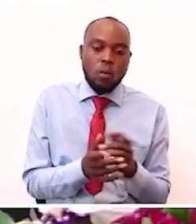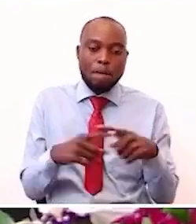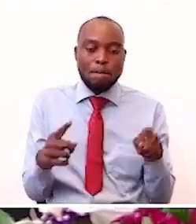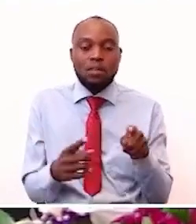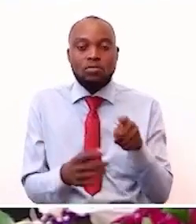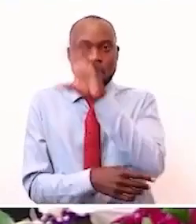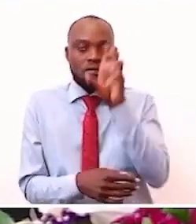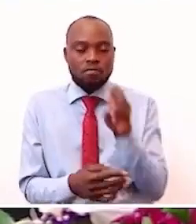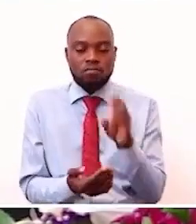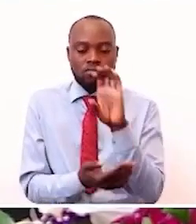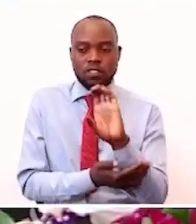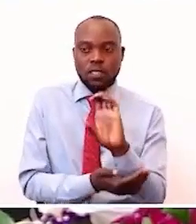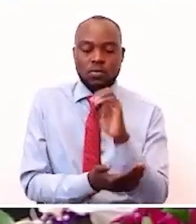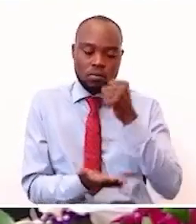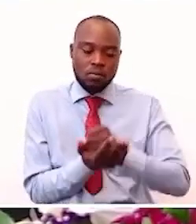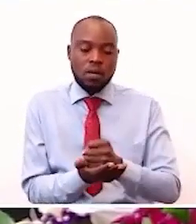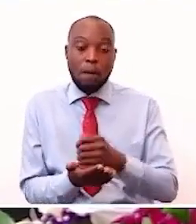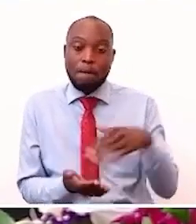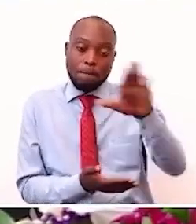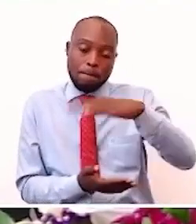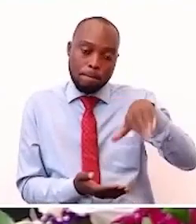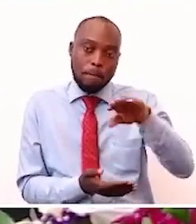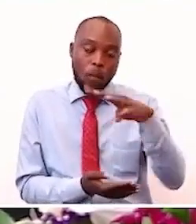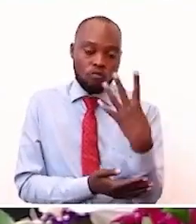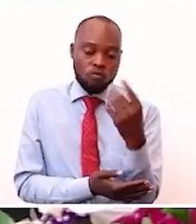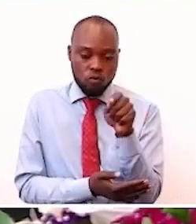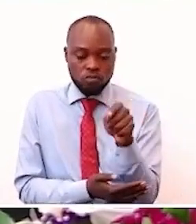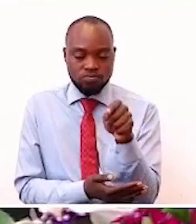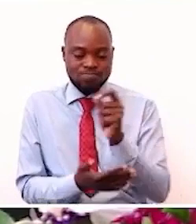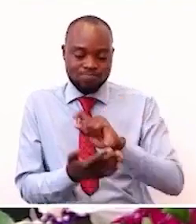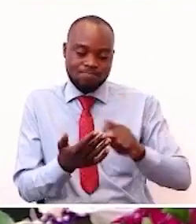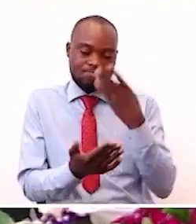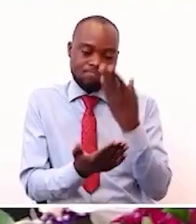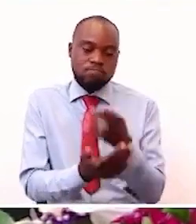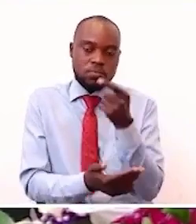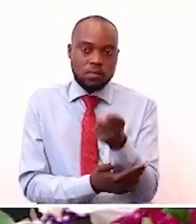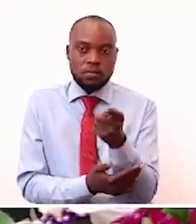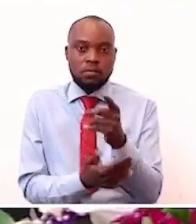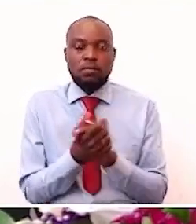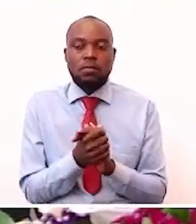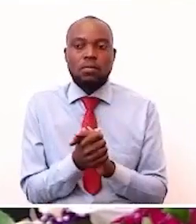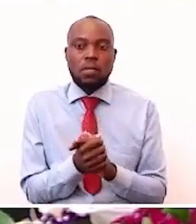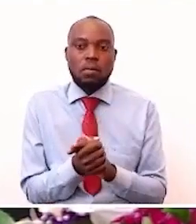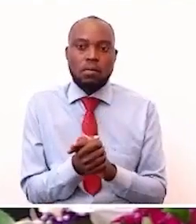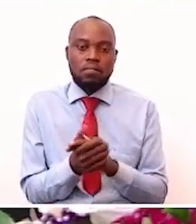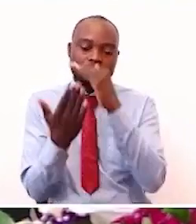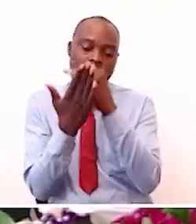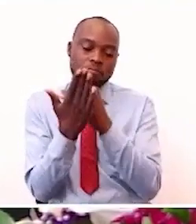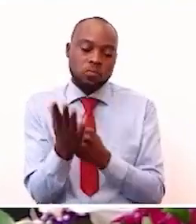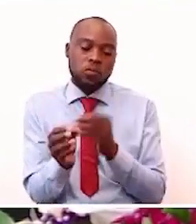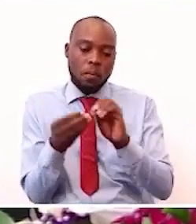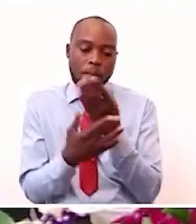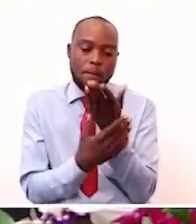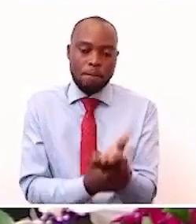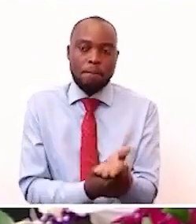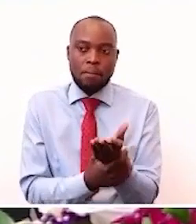Bank. For all of these proposed bodies, the legal instruments, the protocols creating them,